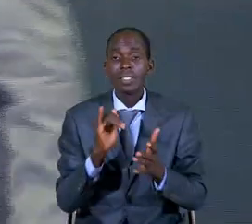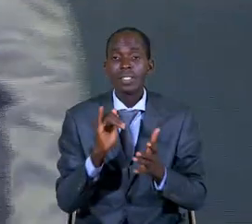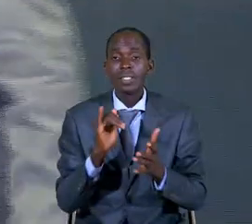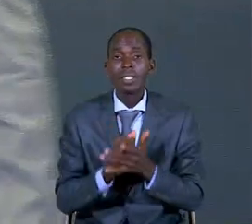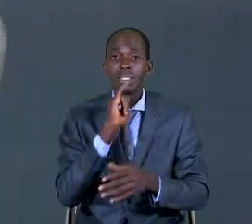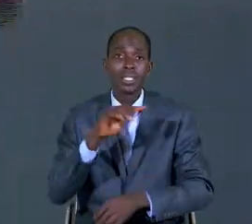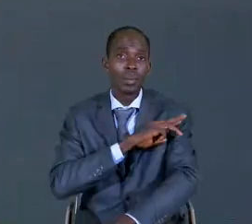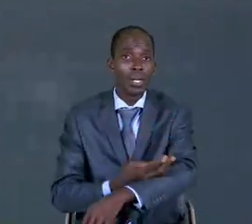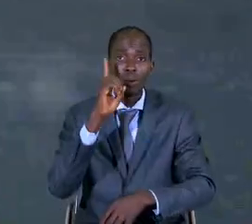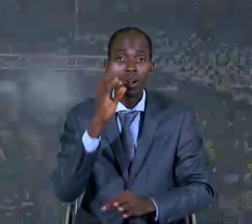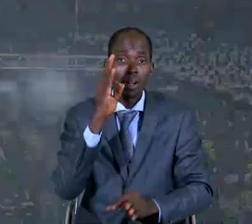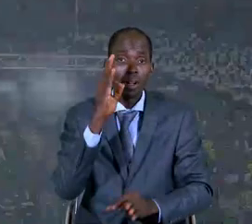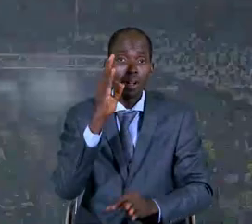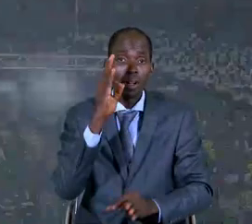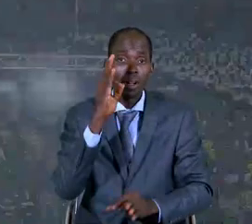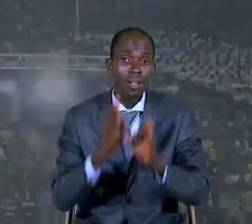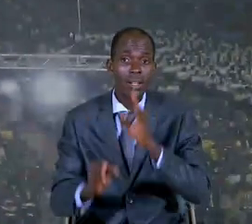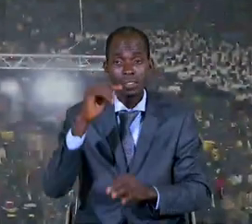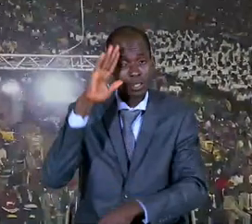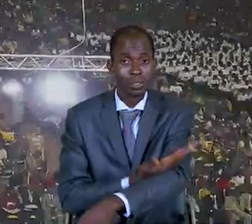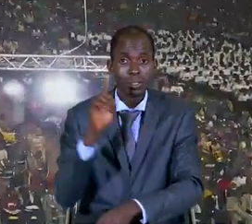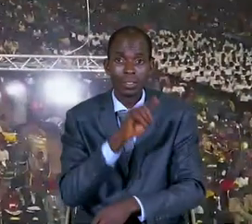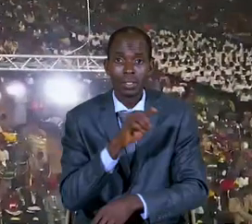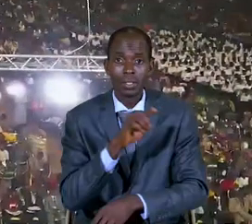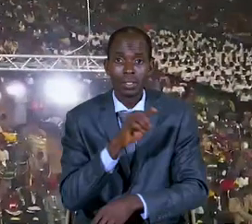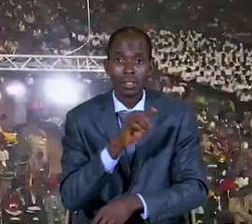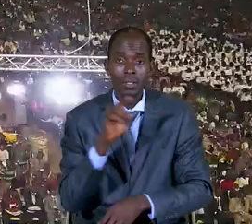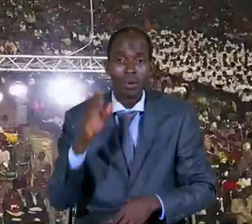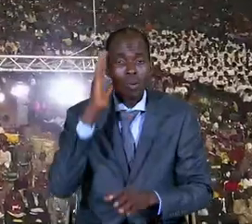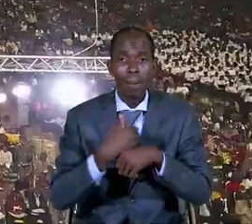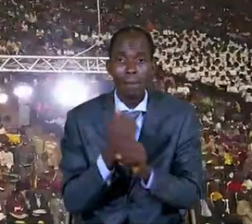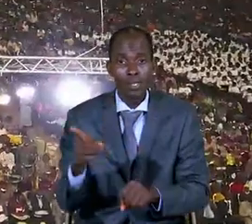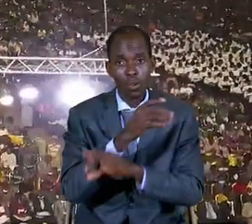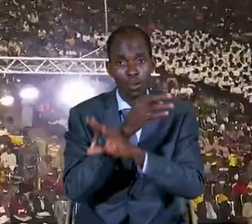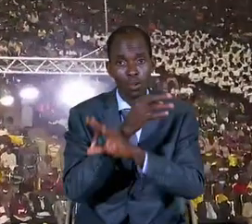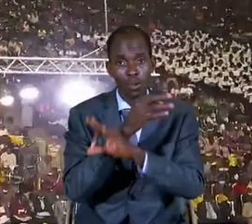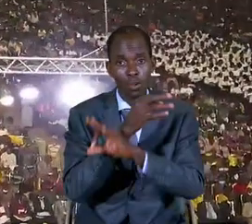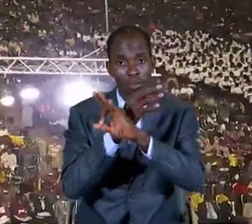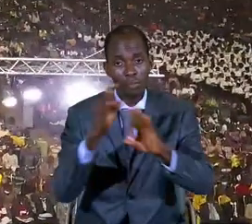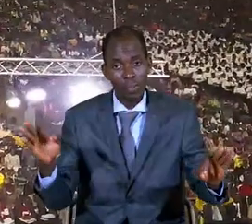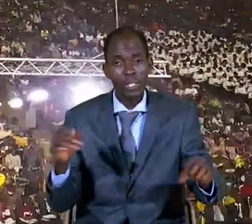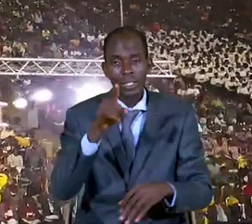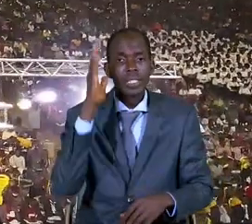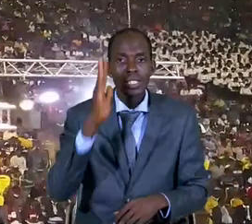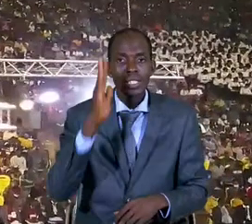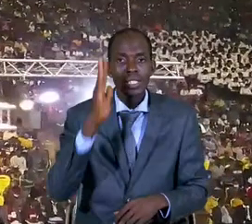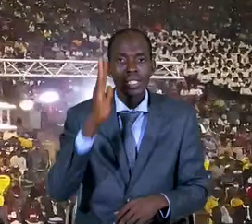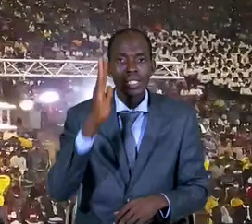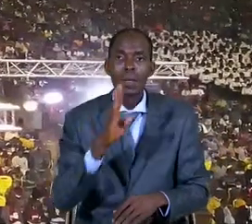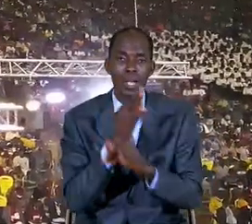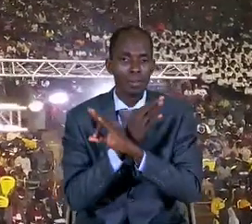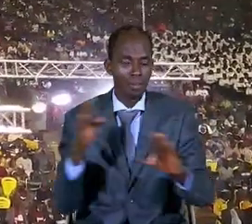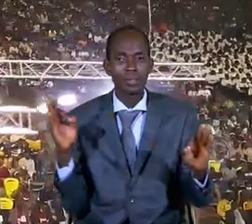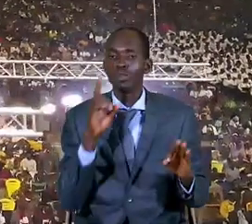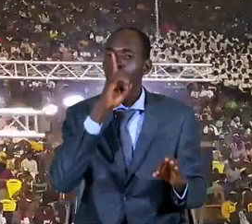Mighty One, if the Son, therefore, shall make you free, he shall be free